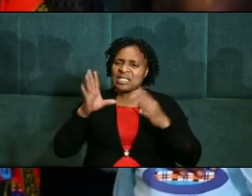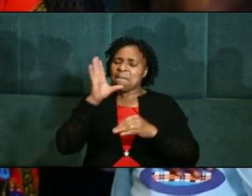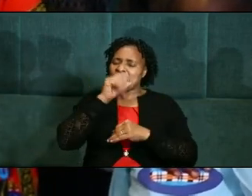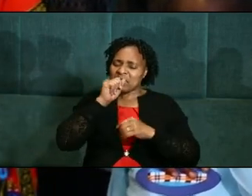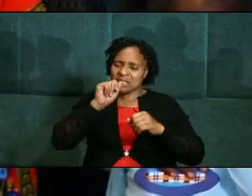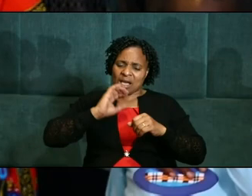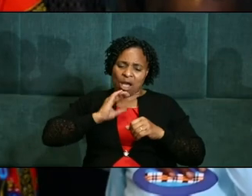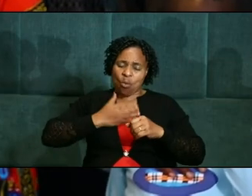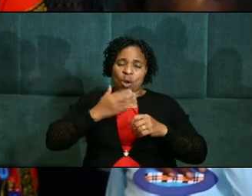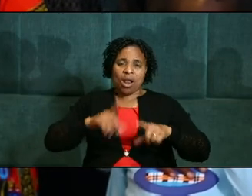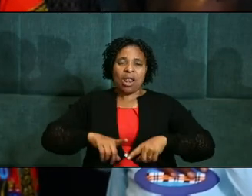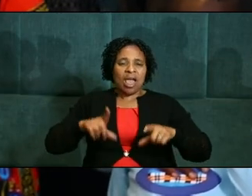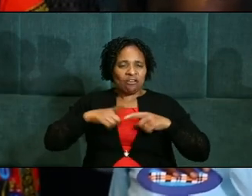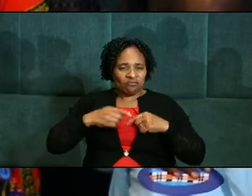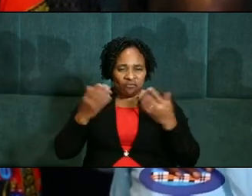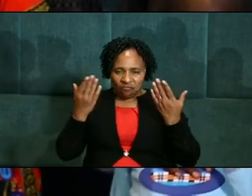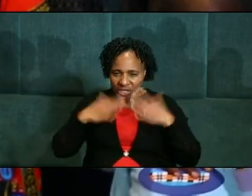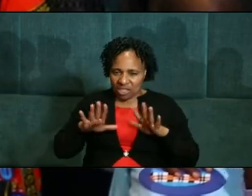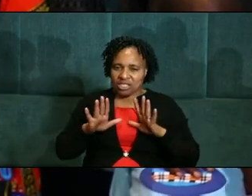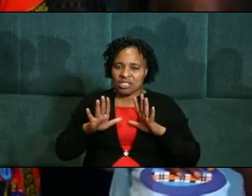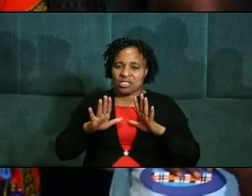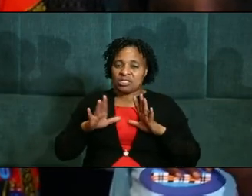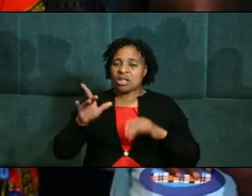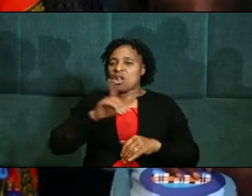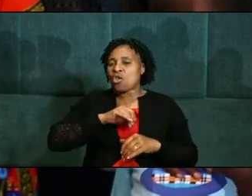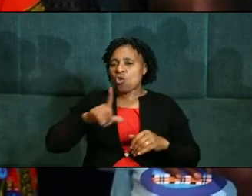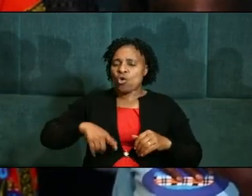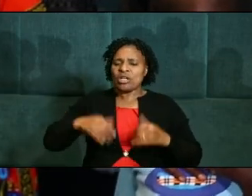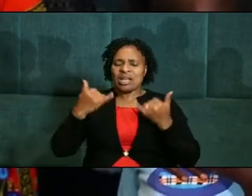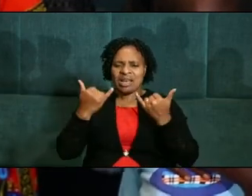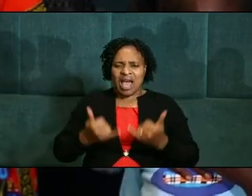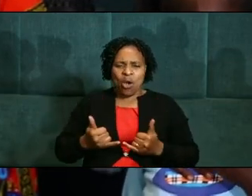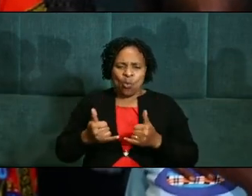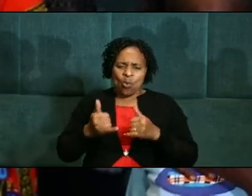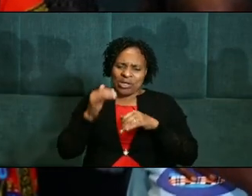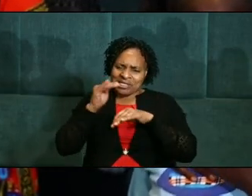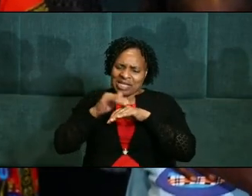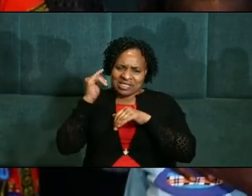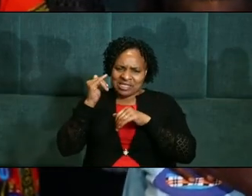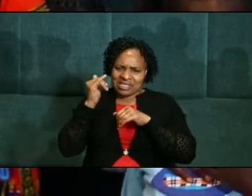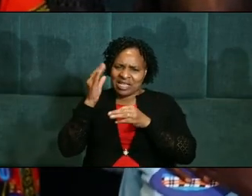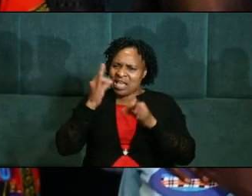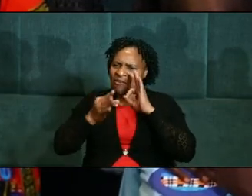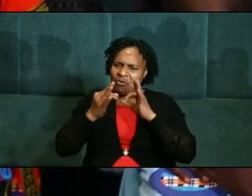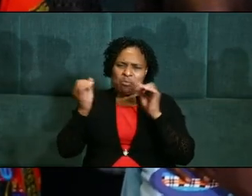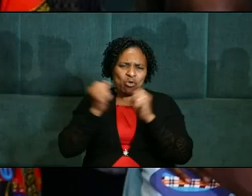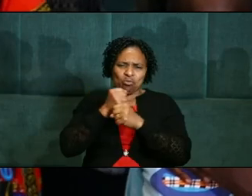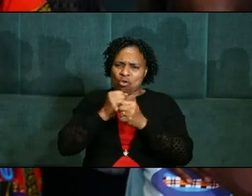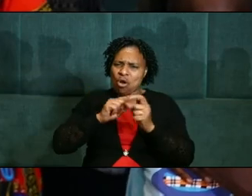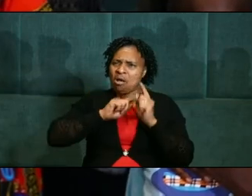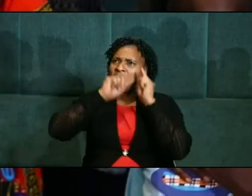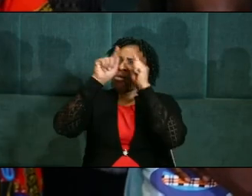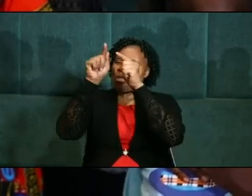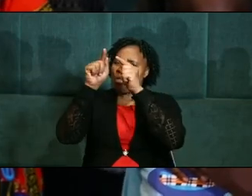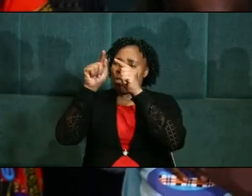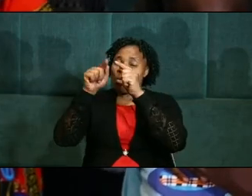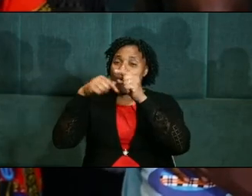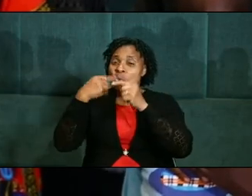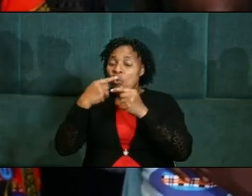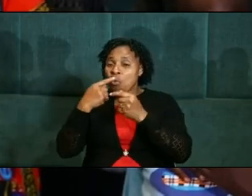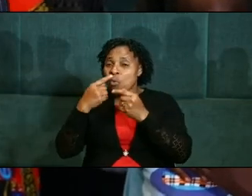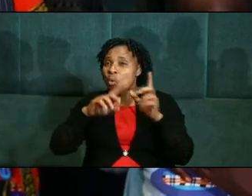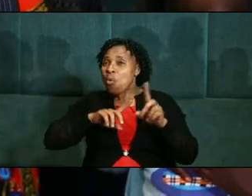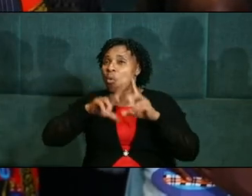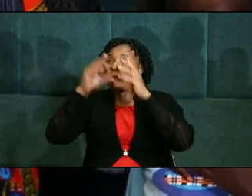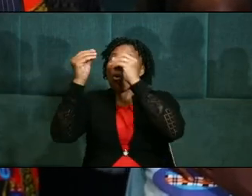lives. And Lord, we sense if we don't come to you, who else shall we